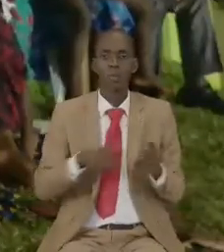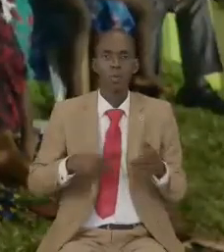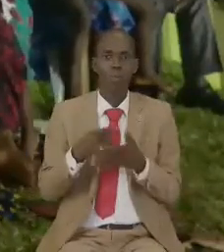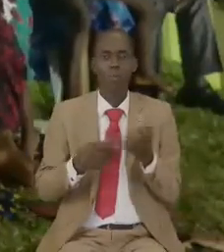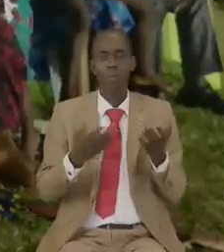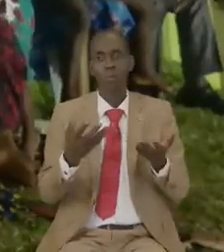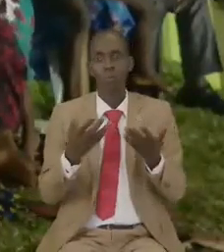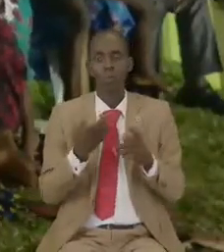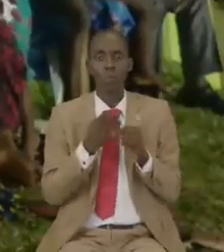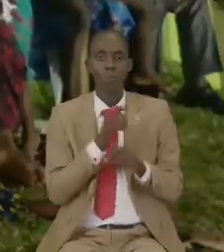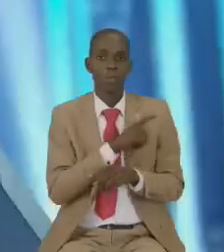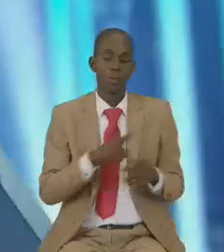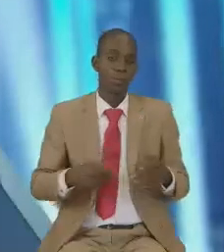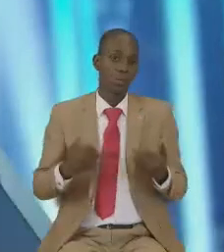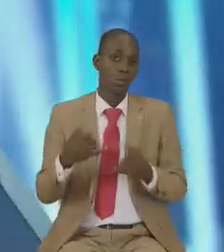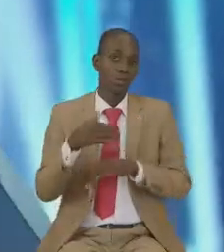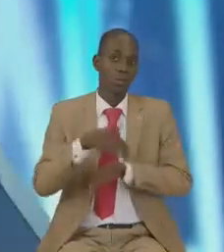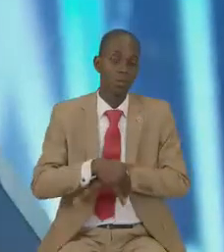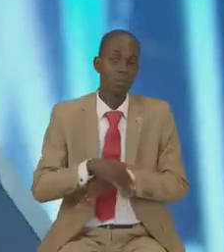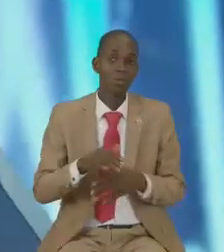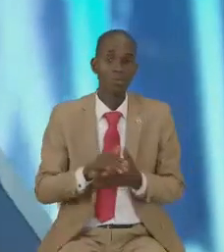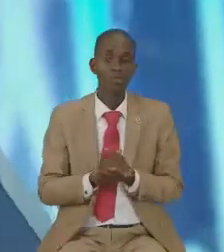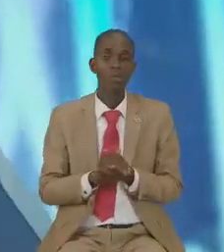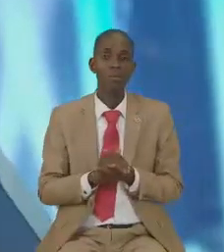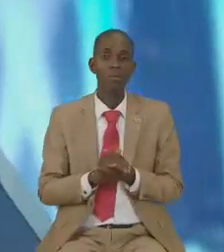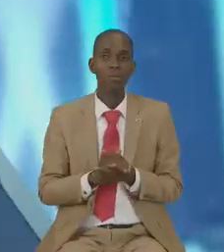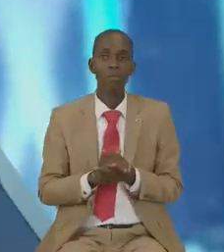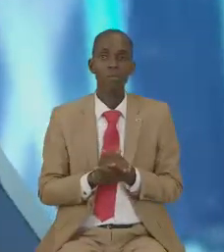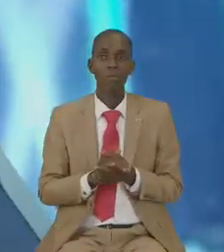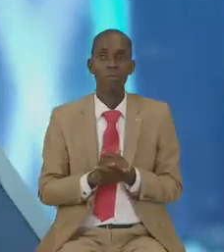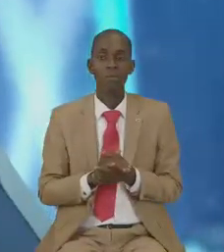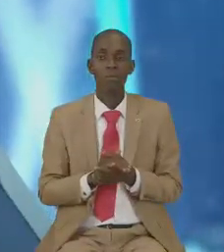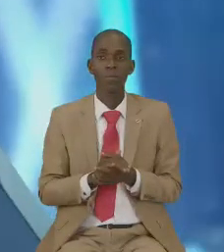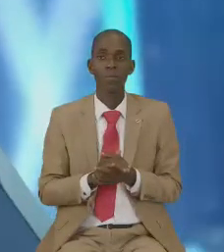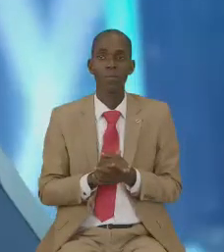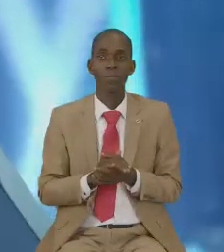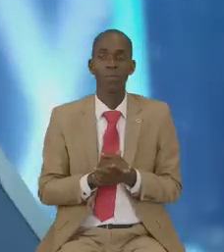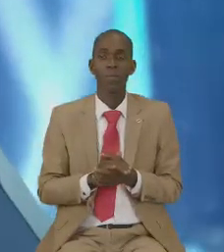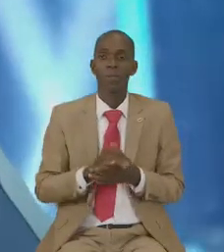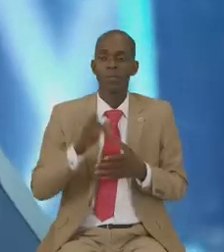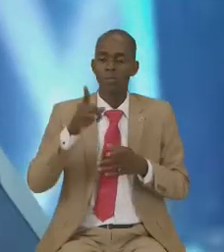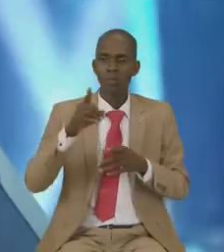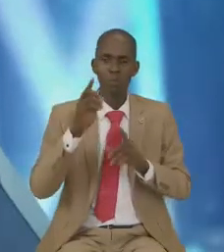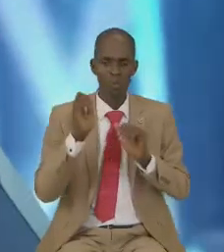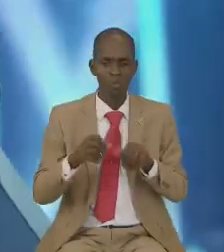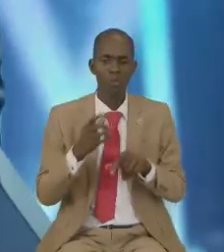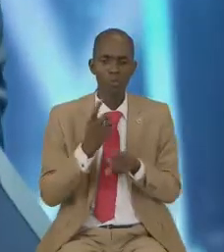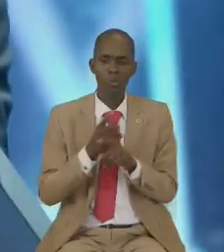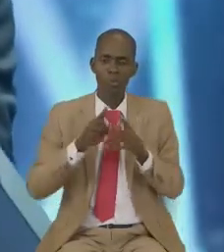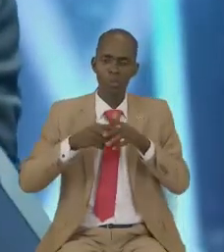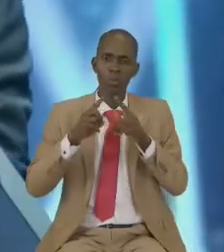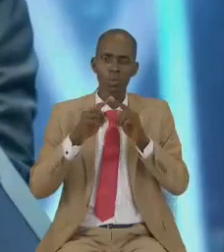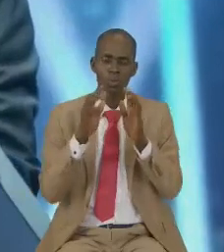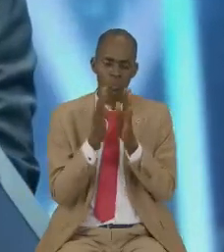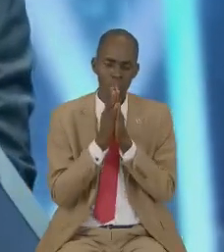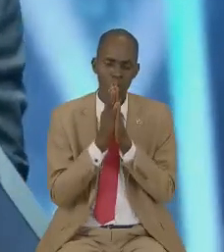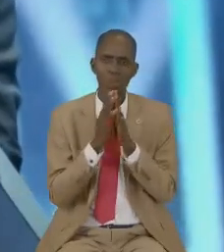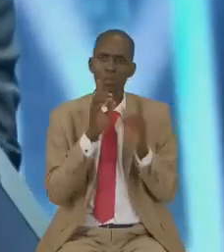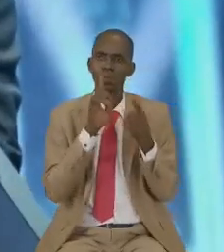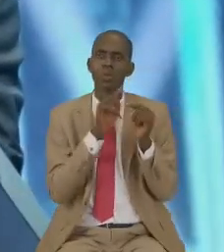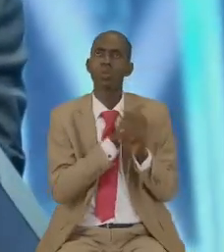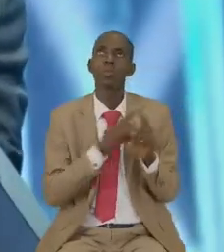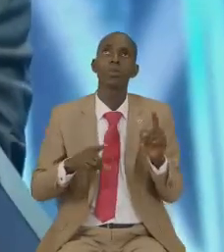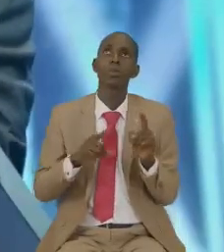as somebody who has just given his or her life to Christ, please close your eyes and be praying and say, Lord, visit